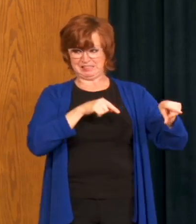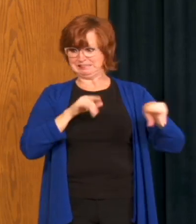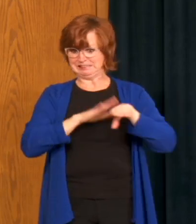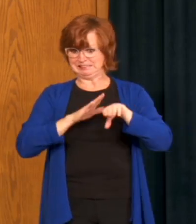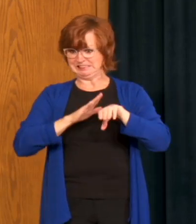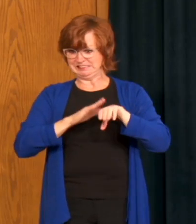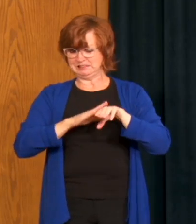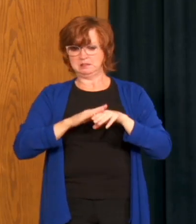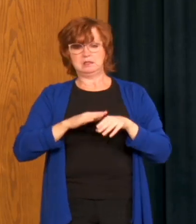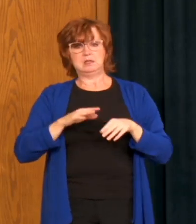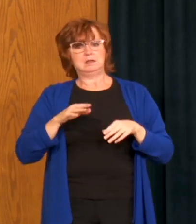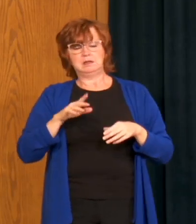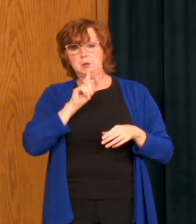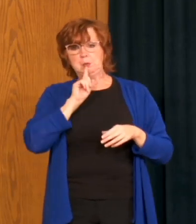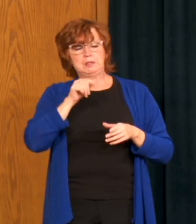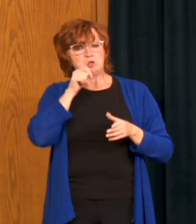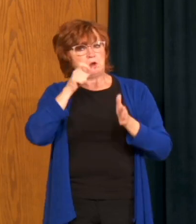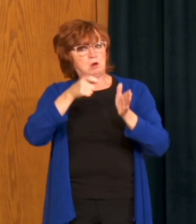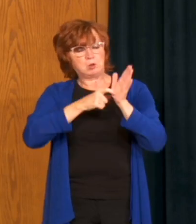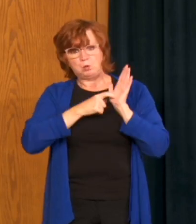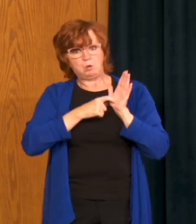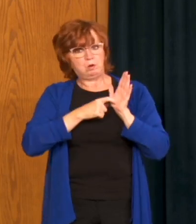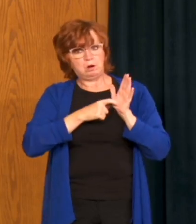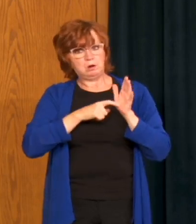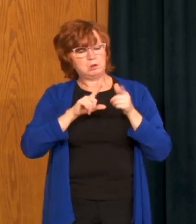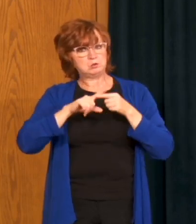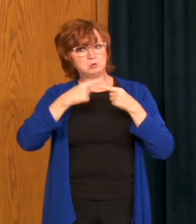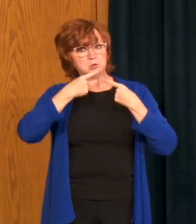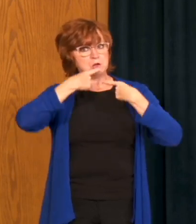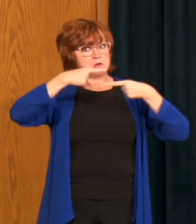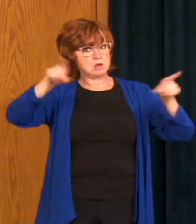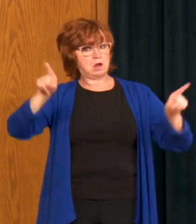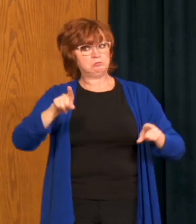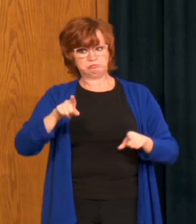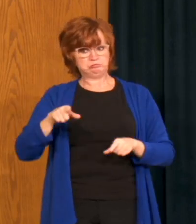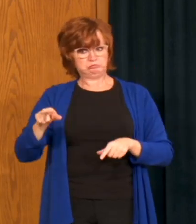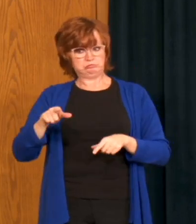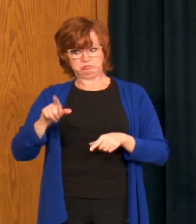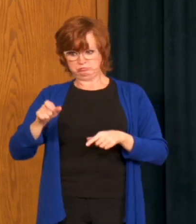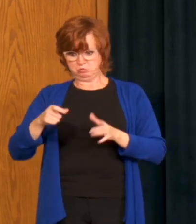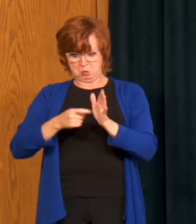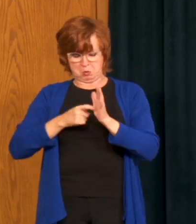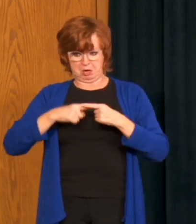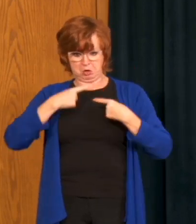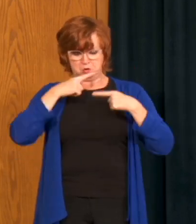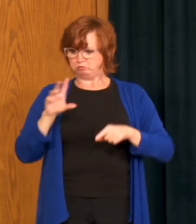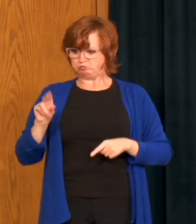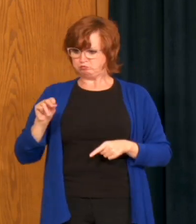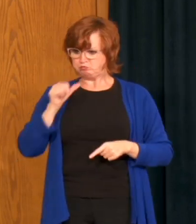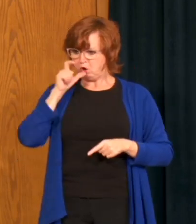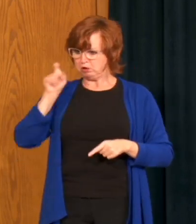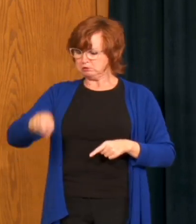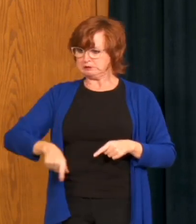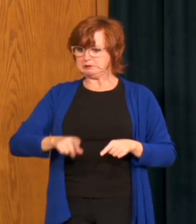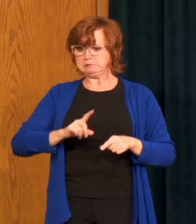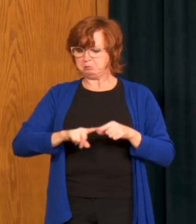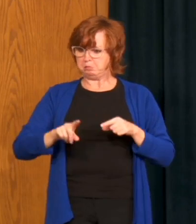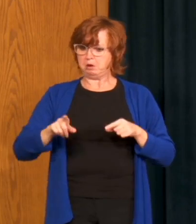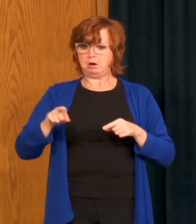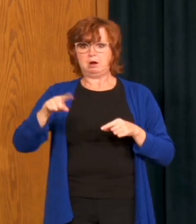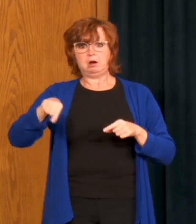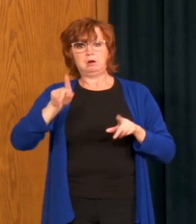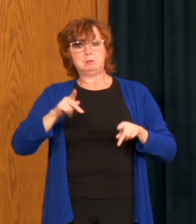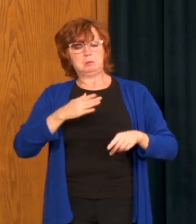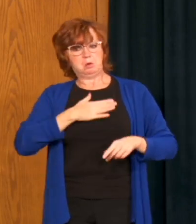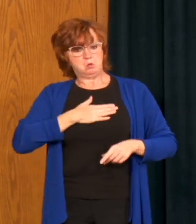announcement even when there's not a need to, but when public health needs to announce an exposure setting, what that really means is that there's